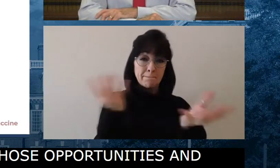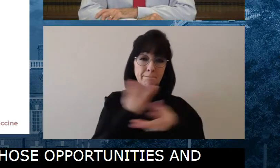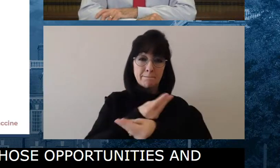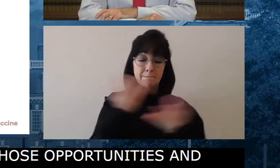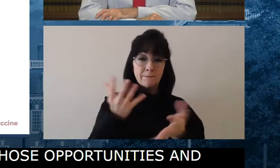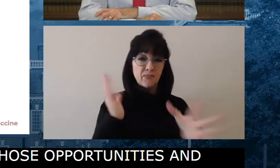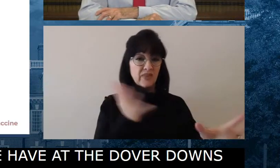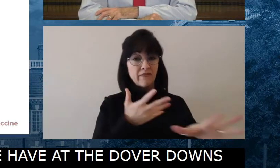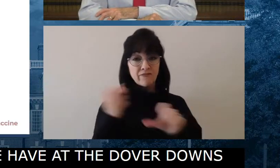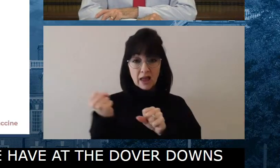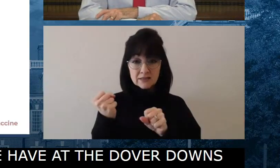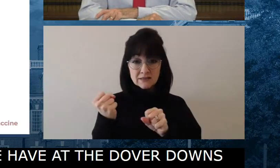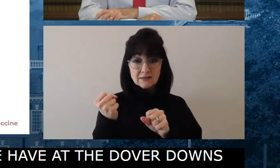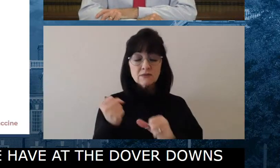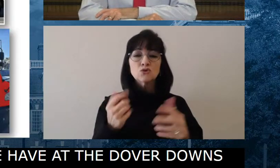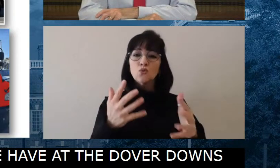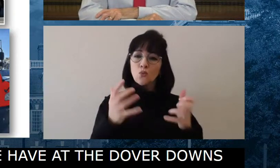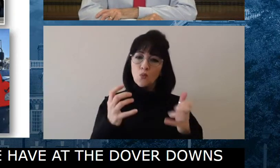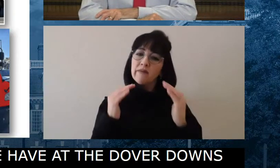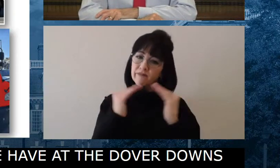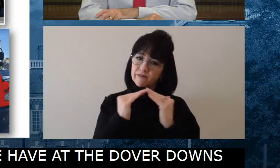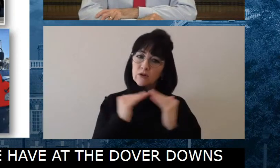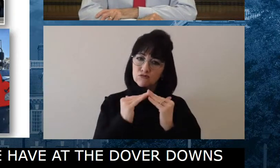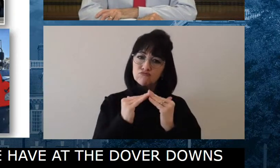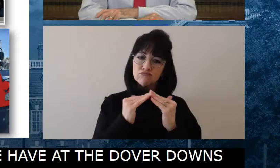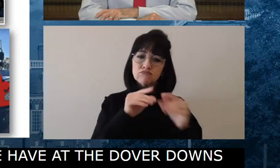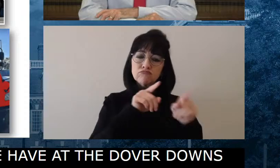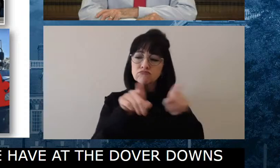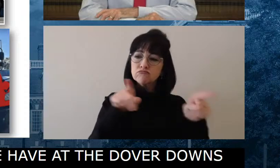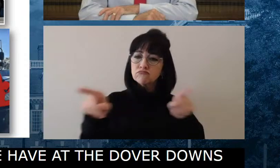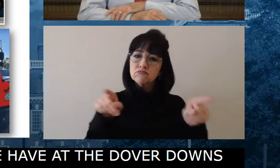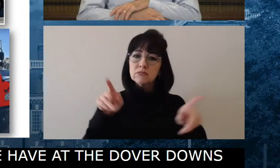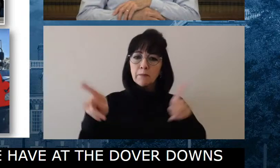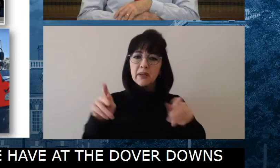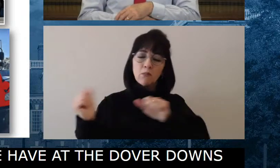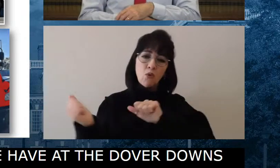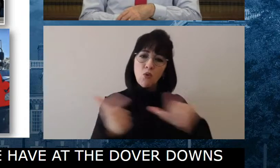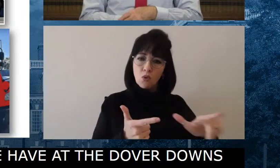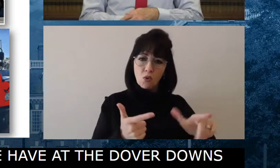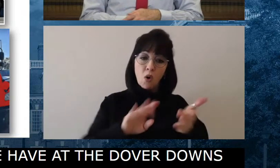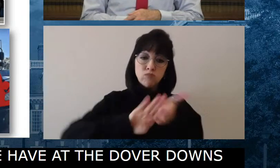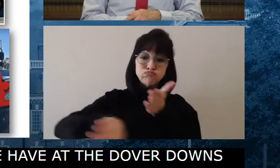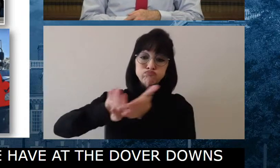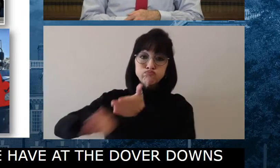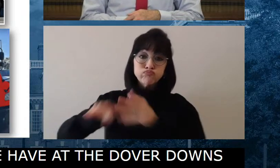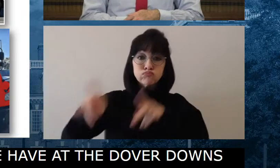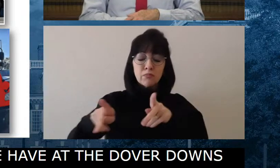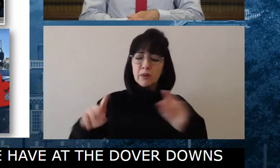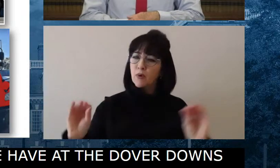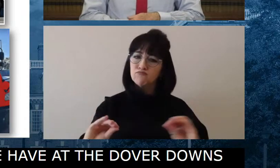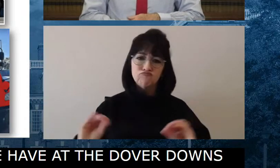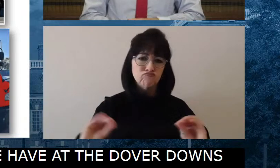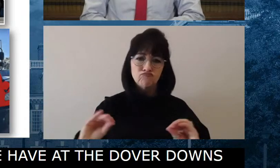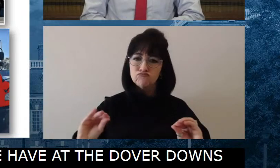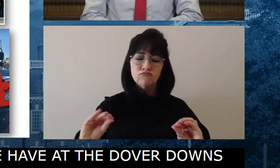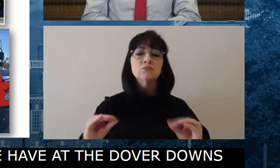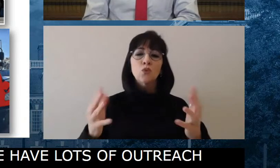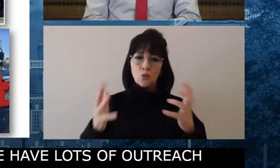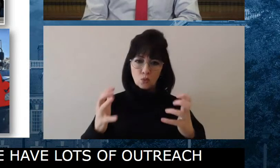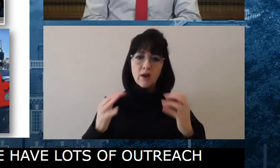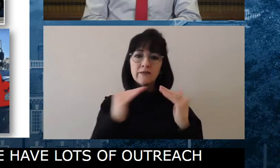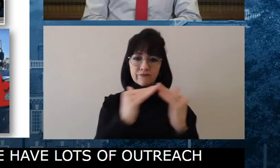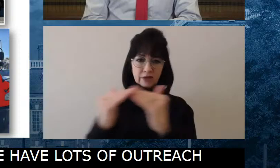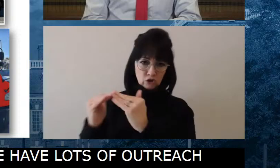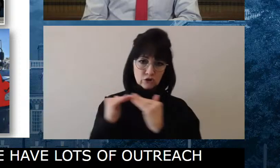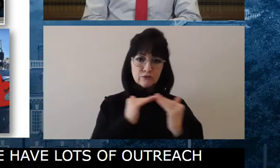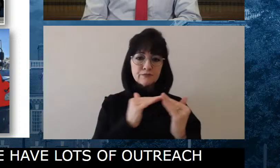outreach going on into our communities of color across our state, including what we call the Vax Machine. And this is a